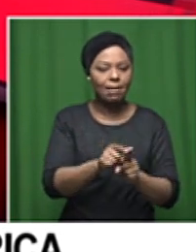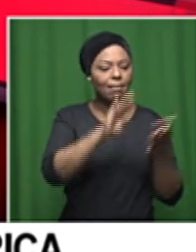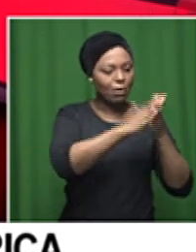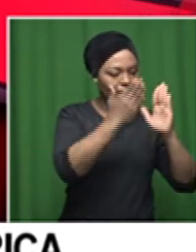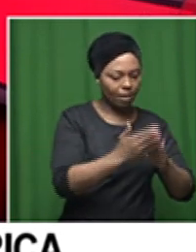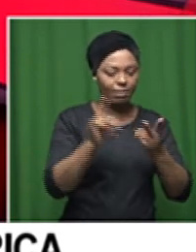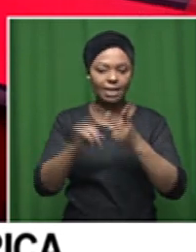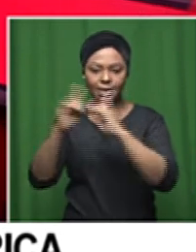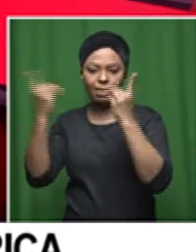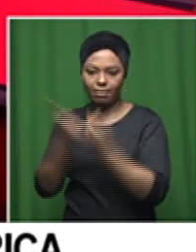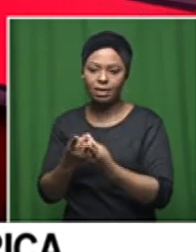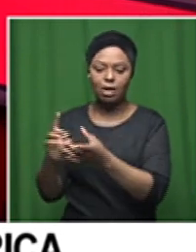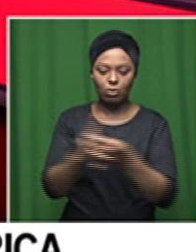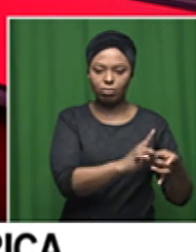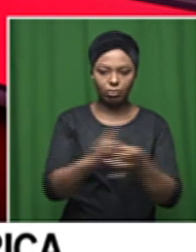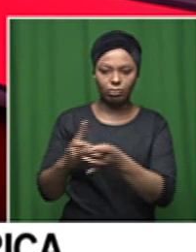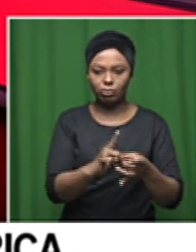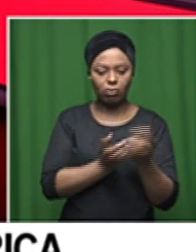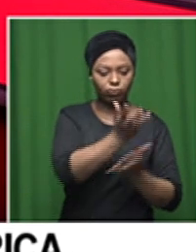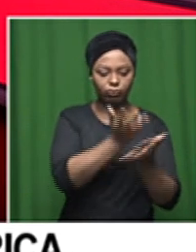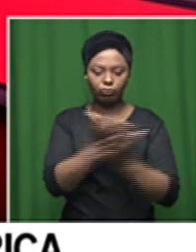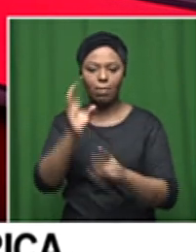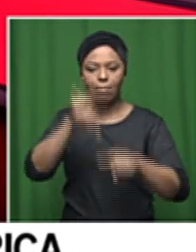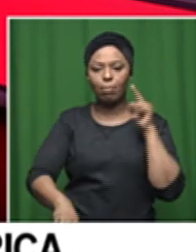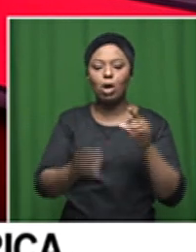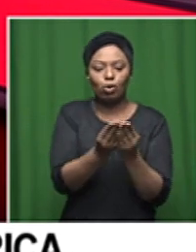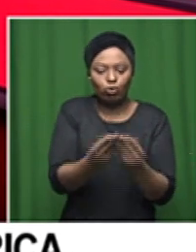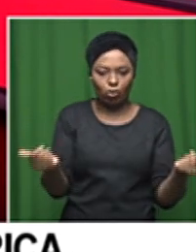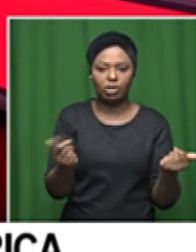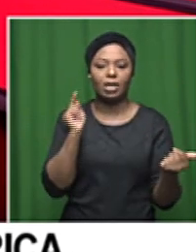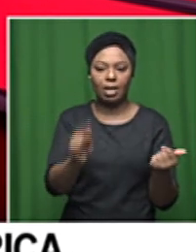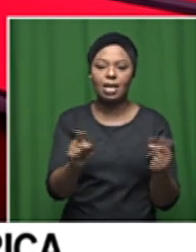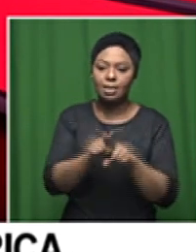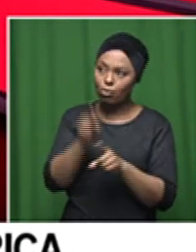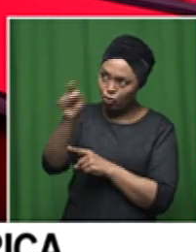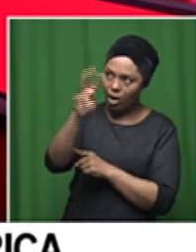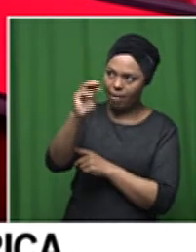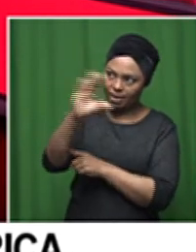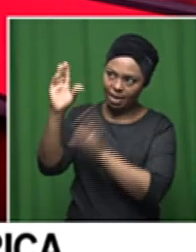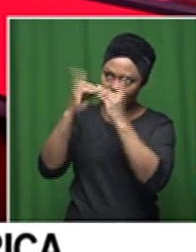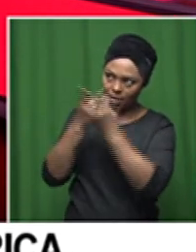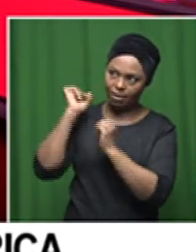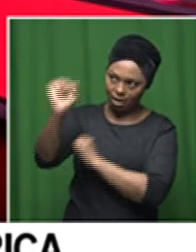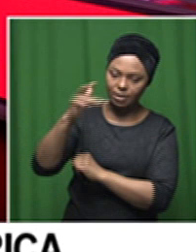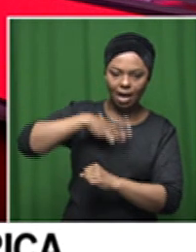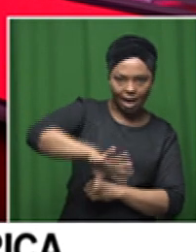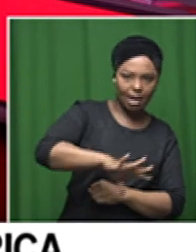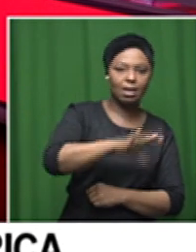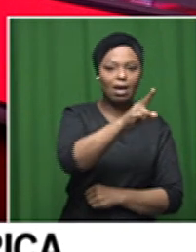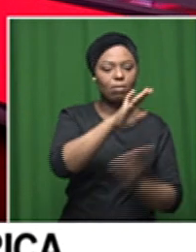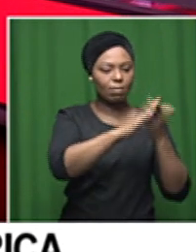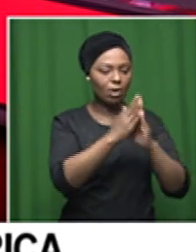have to come together and really work towards coming up with a solution. And of course, you as the MEC, as well as your department and other civil